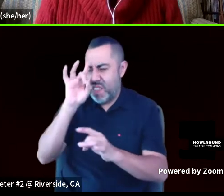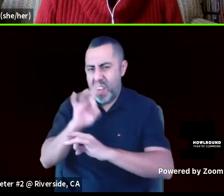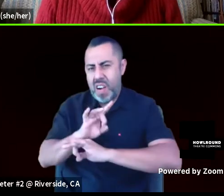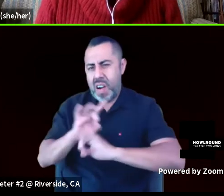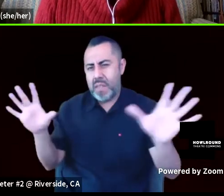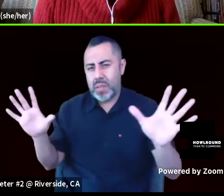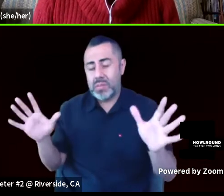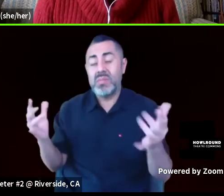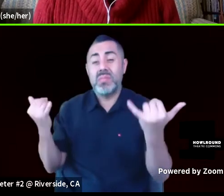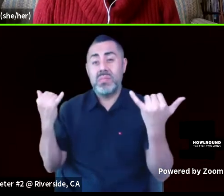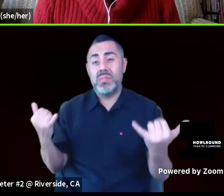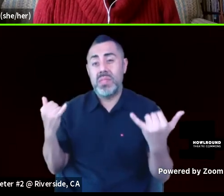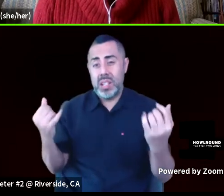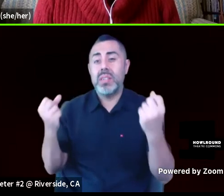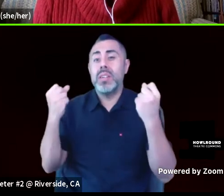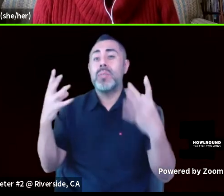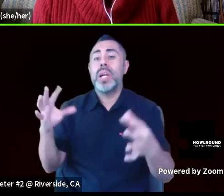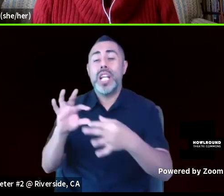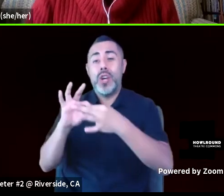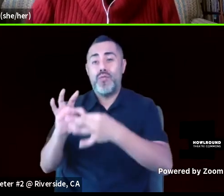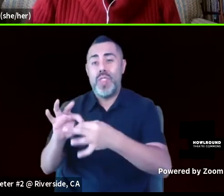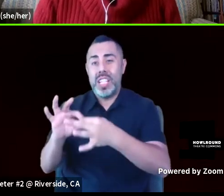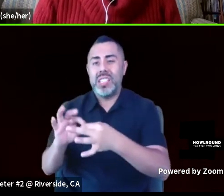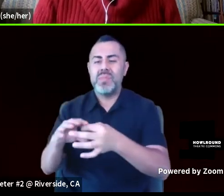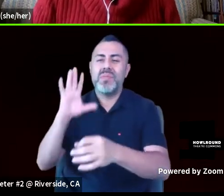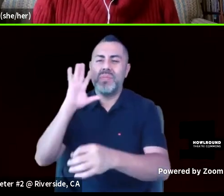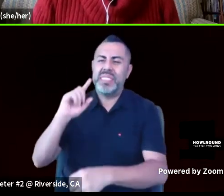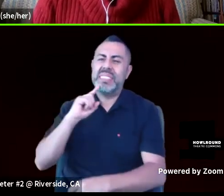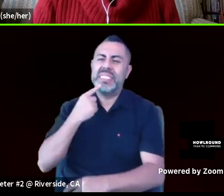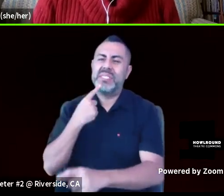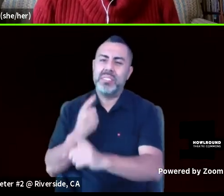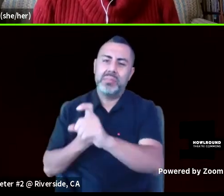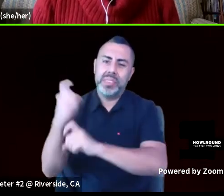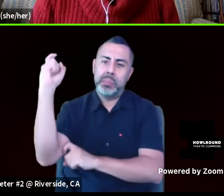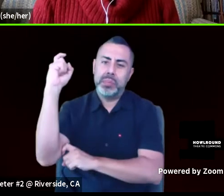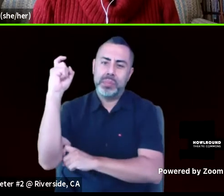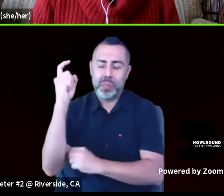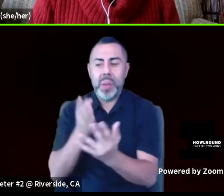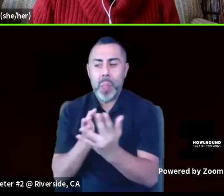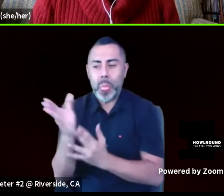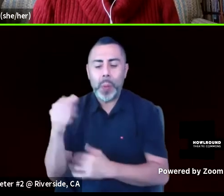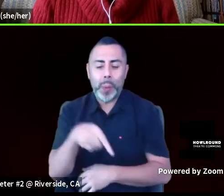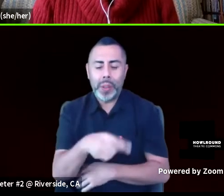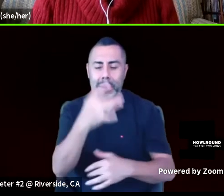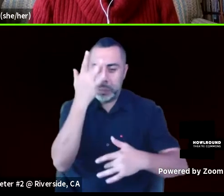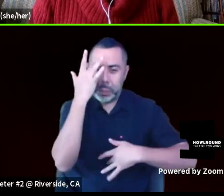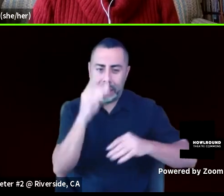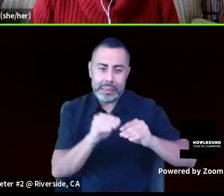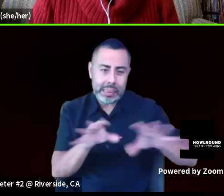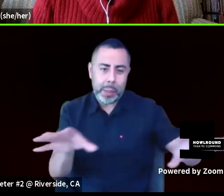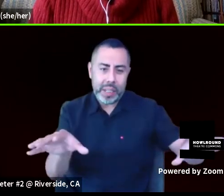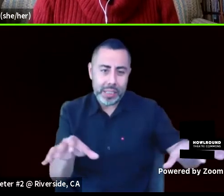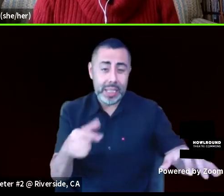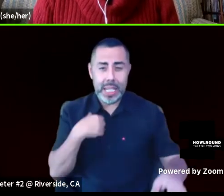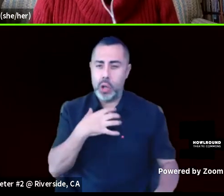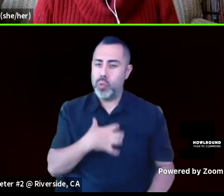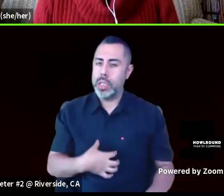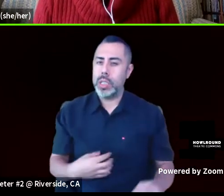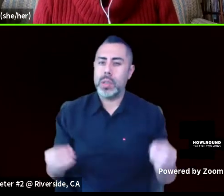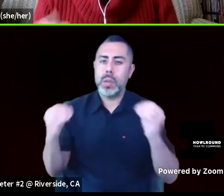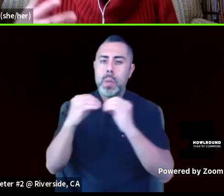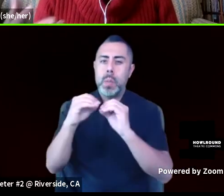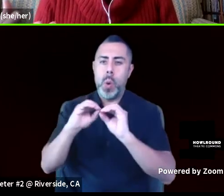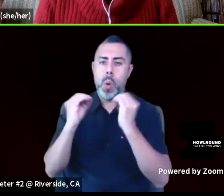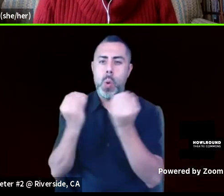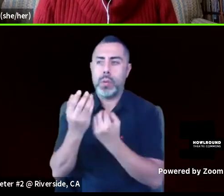be severely damaged by this pandemic. And I wish more organizations were